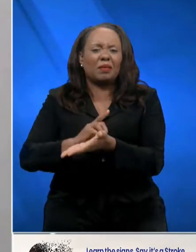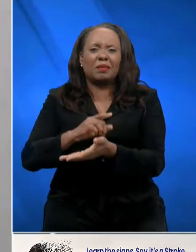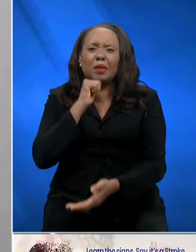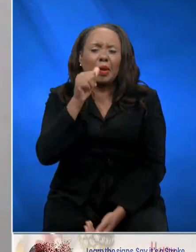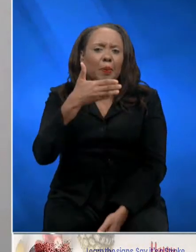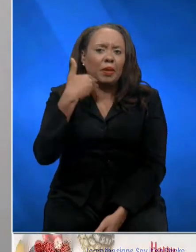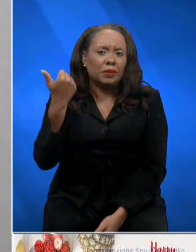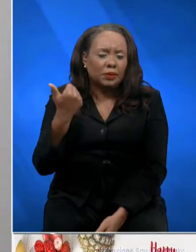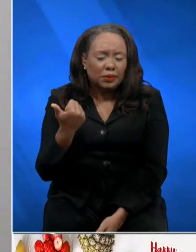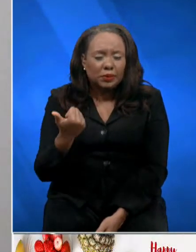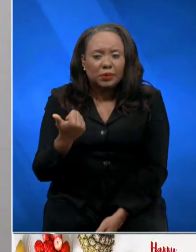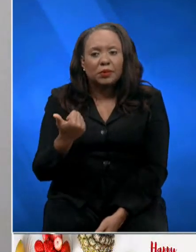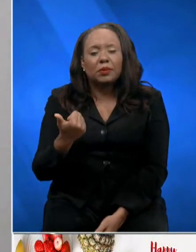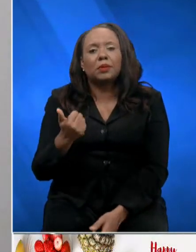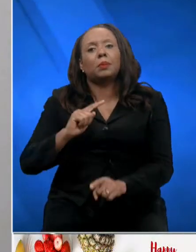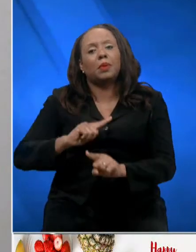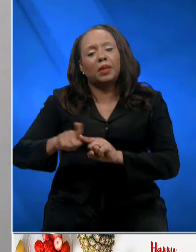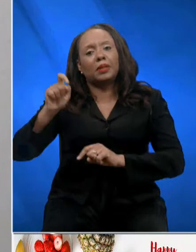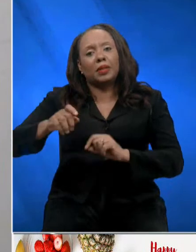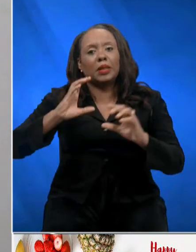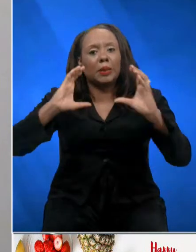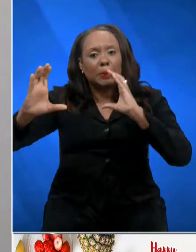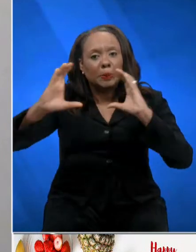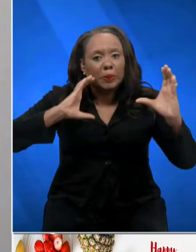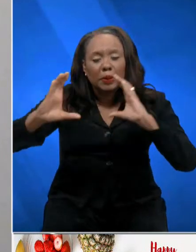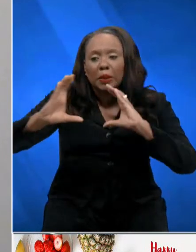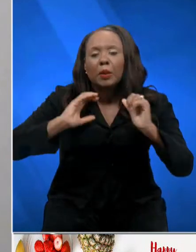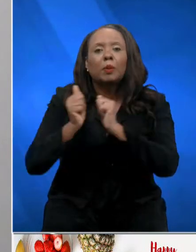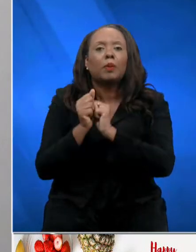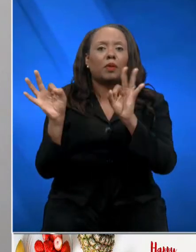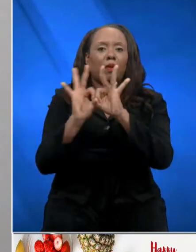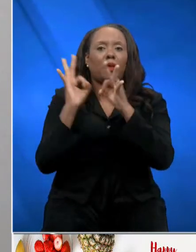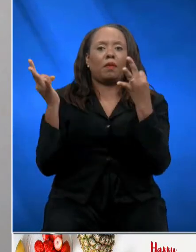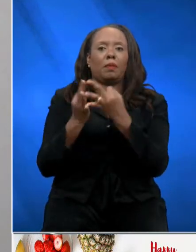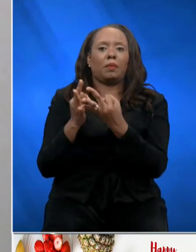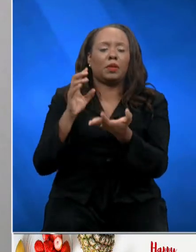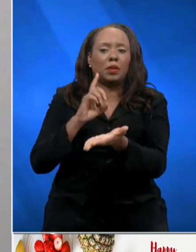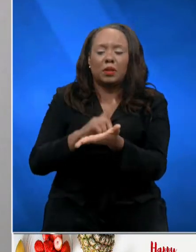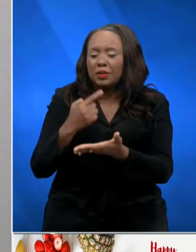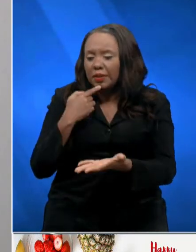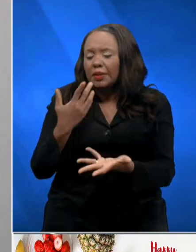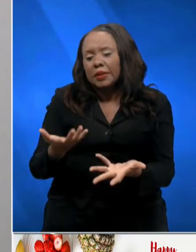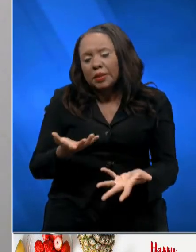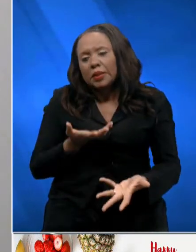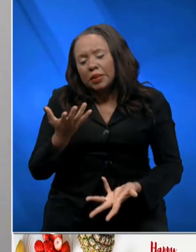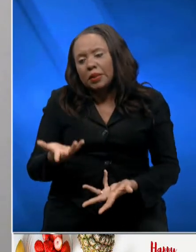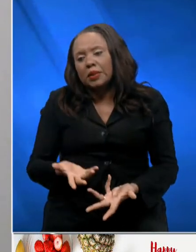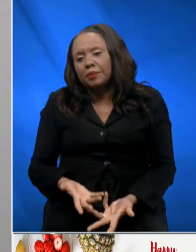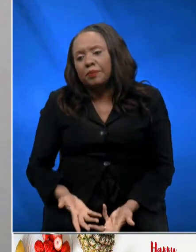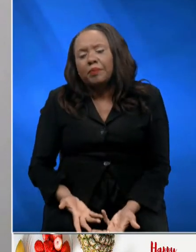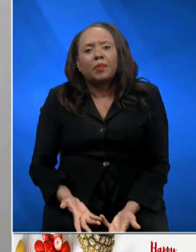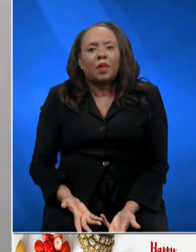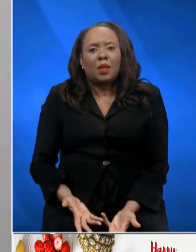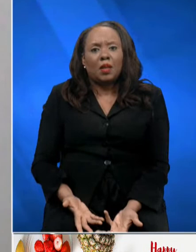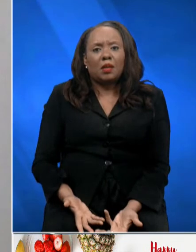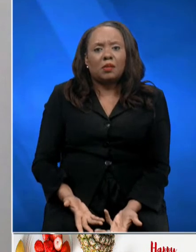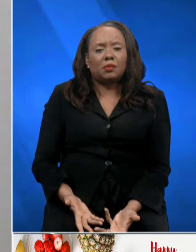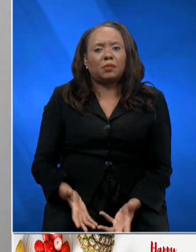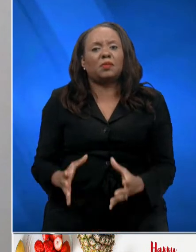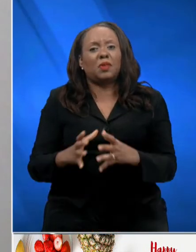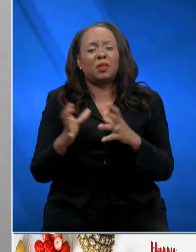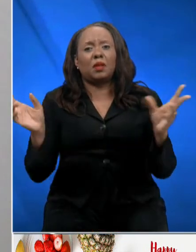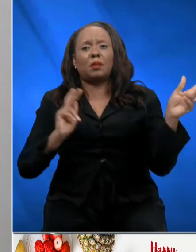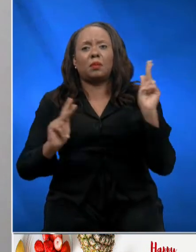has to be a two-way street. You have to communicate with your provider and say to them, well, because we have this mentality, a lot of patients have this